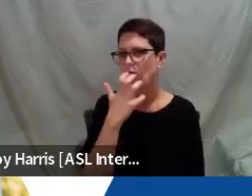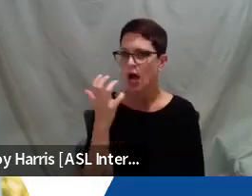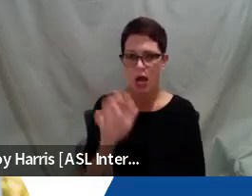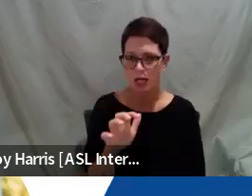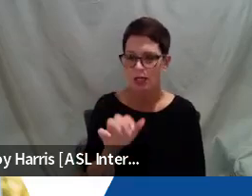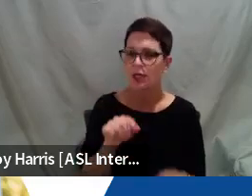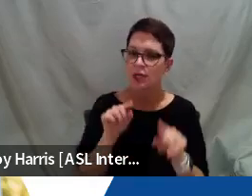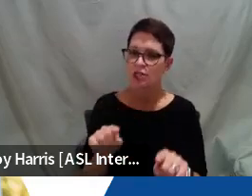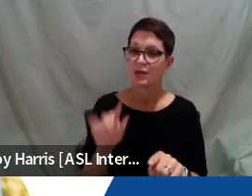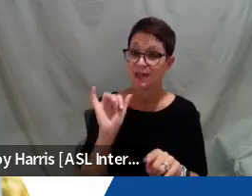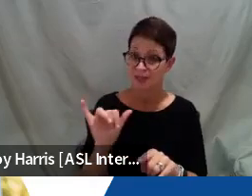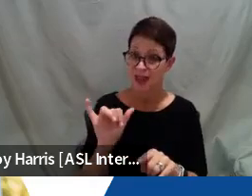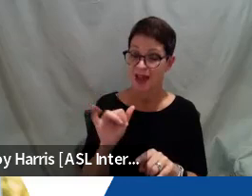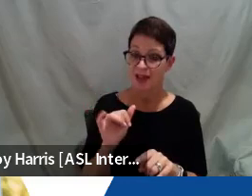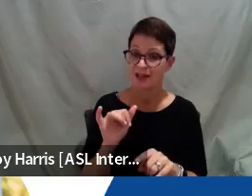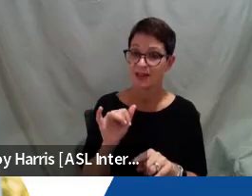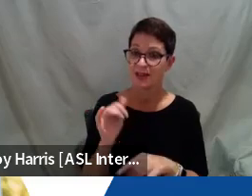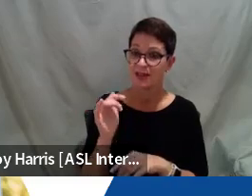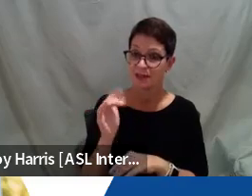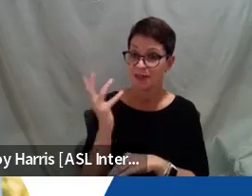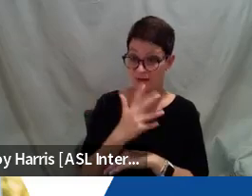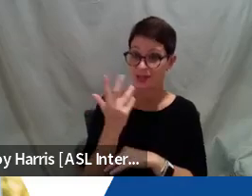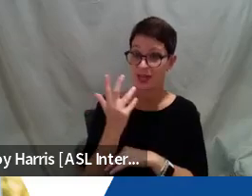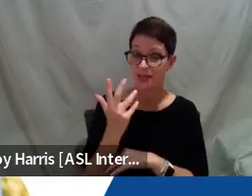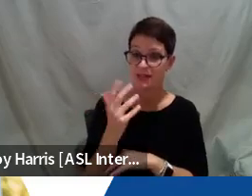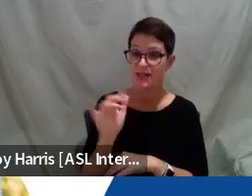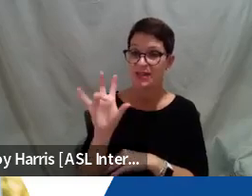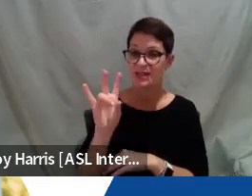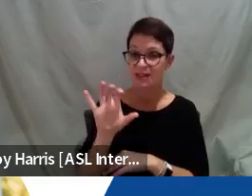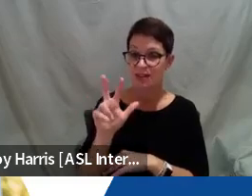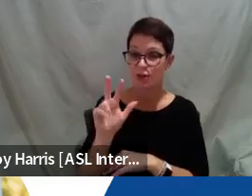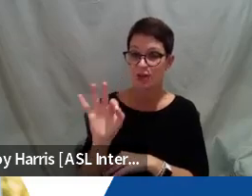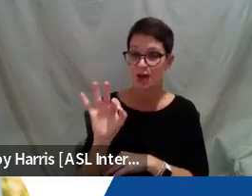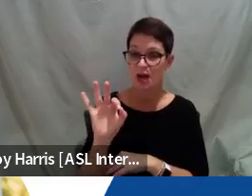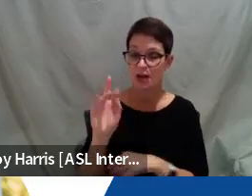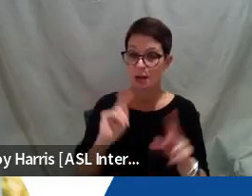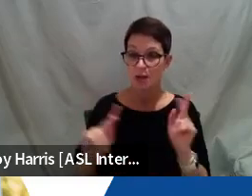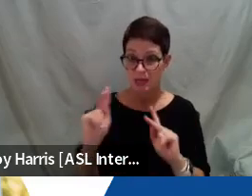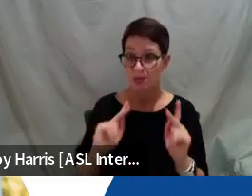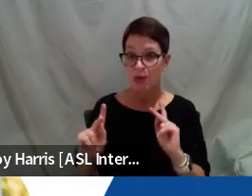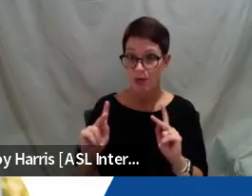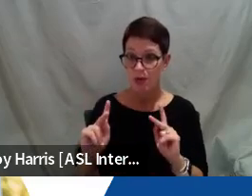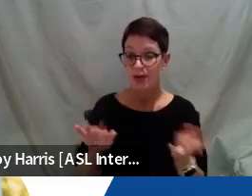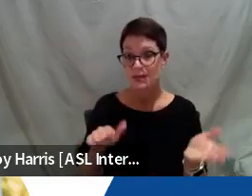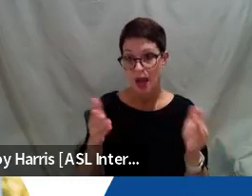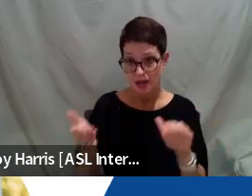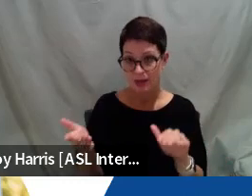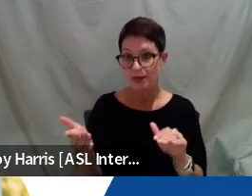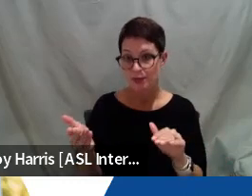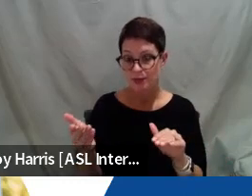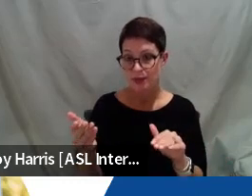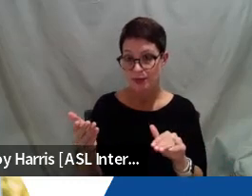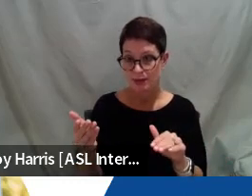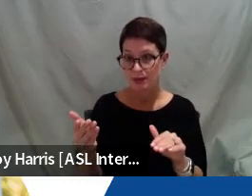that extreme heat event, 739 people died due